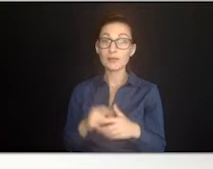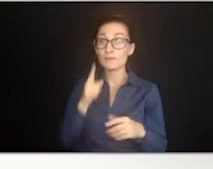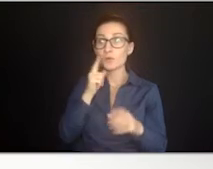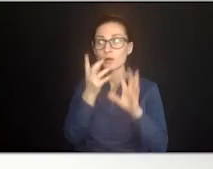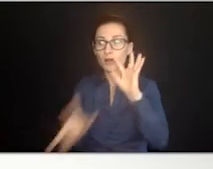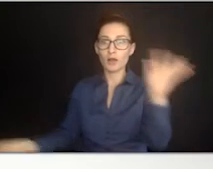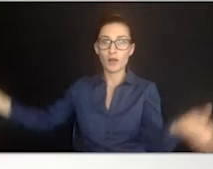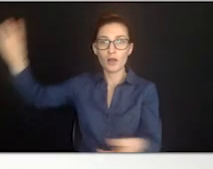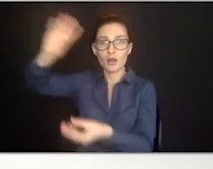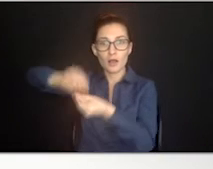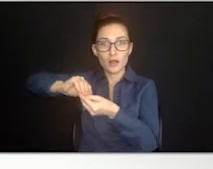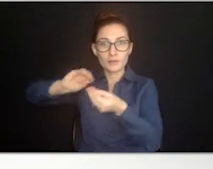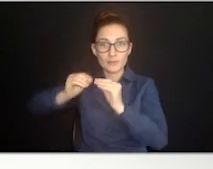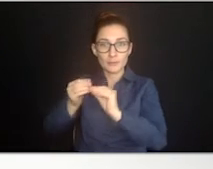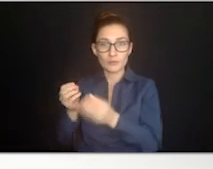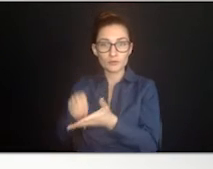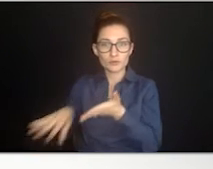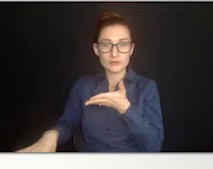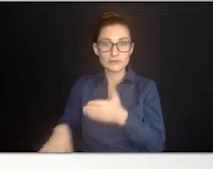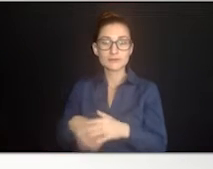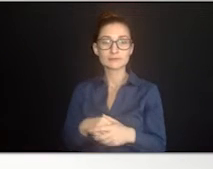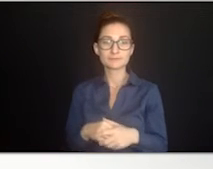total population.